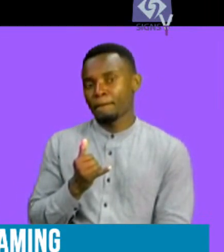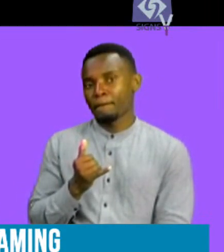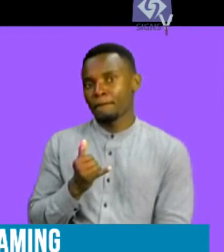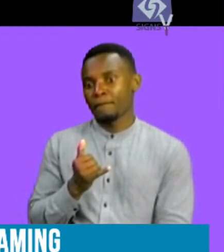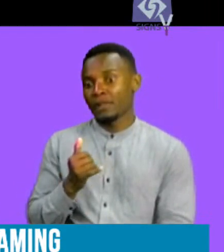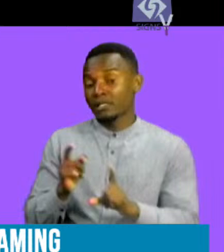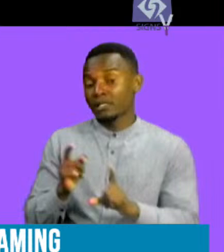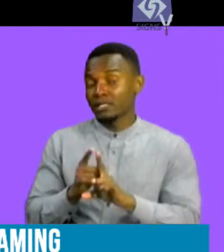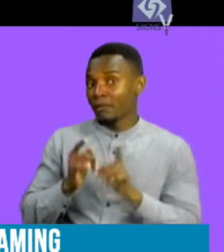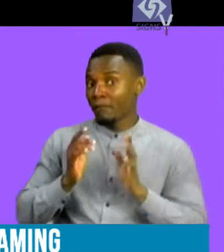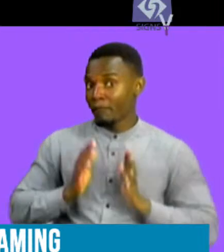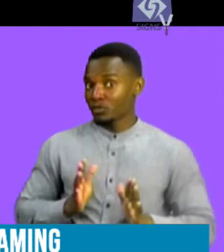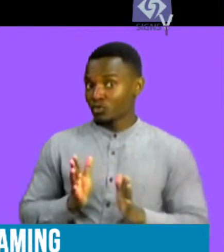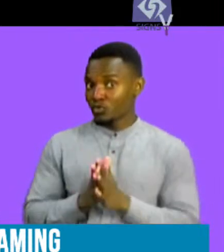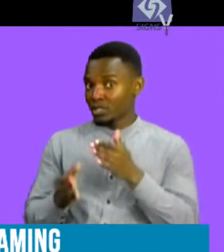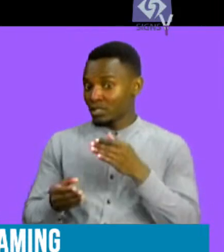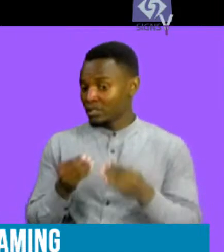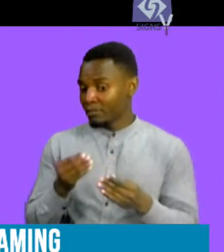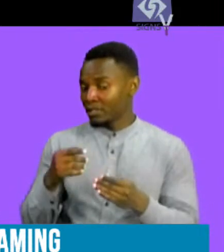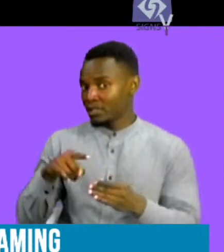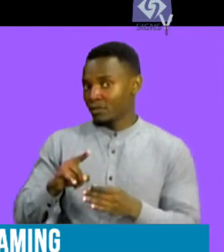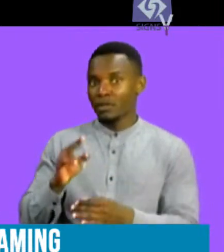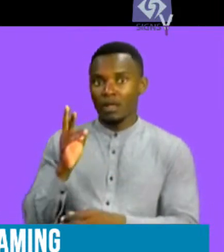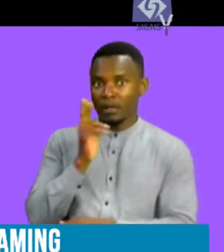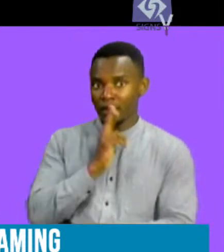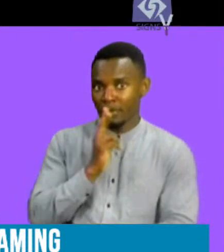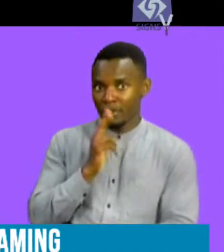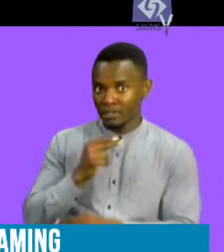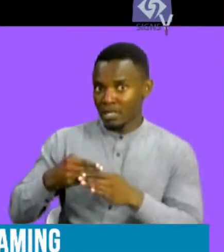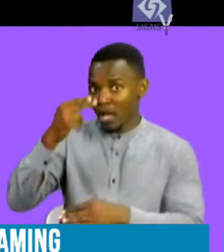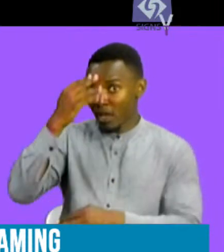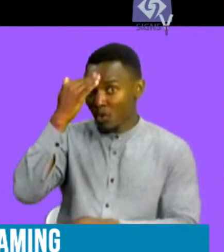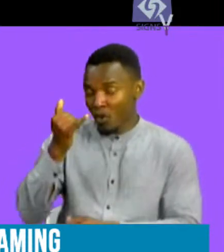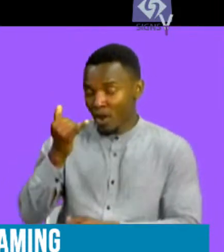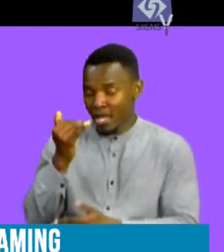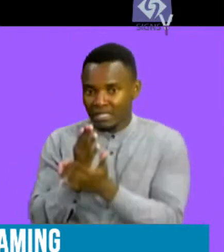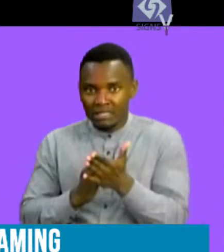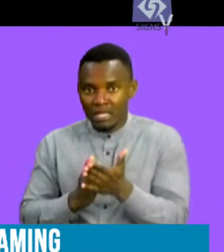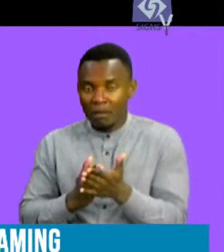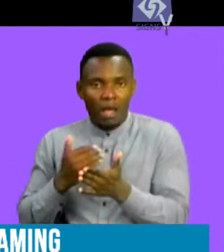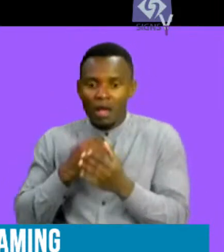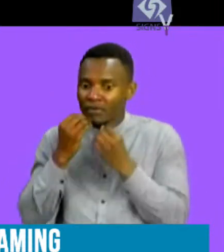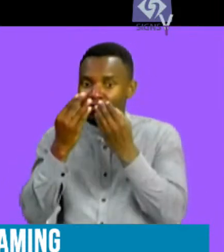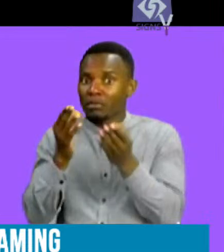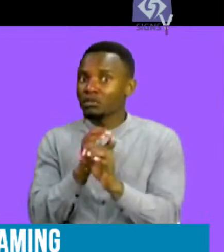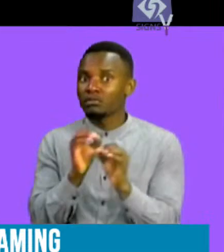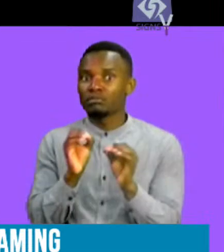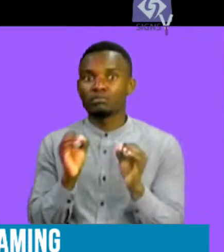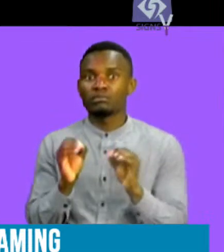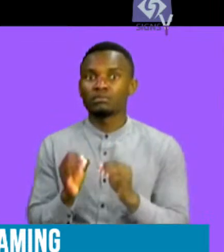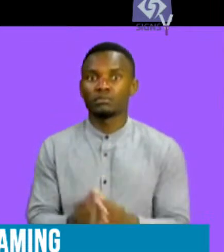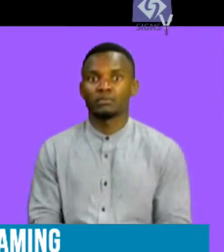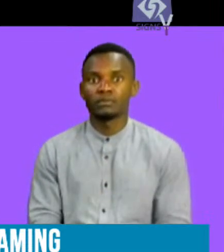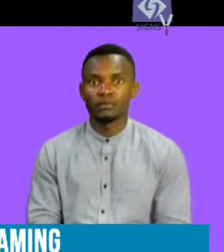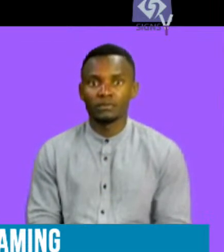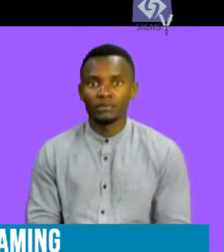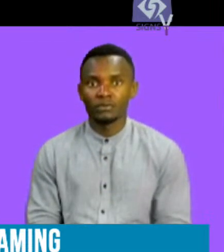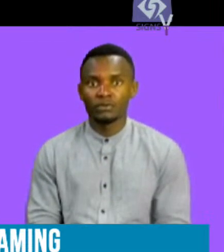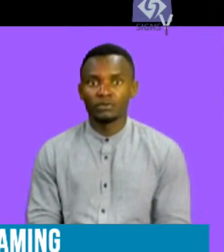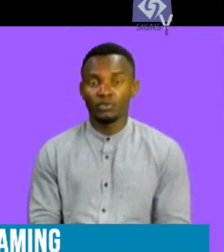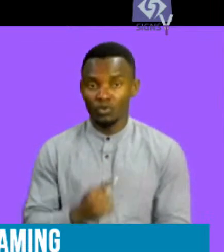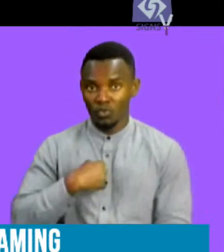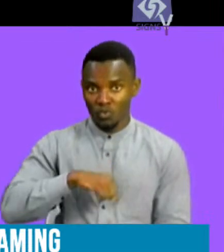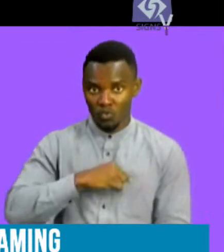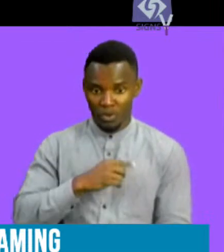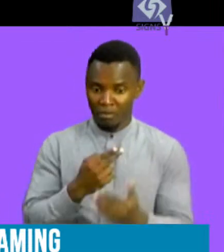be counted as a population at risk, because some of them do not have a lot of information. So we have collaborated